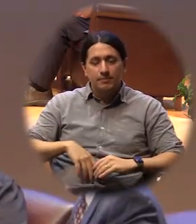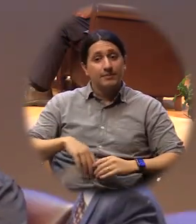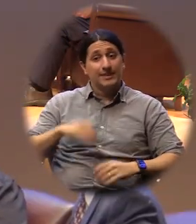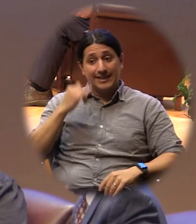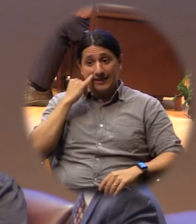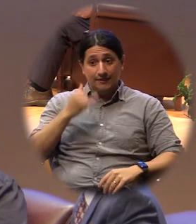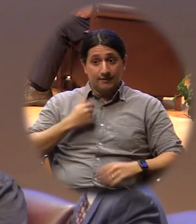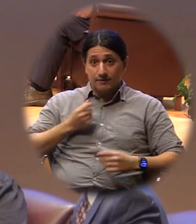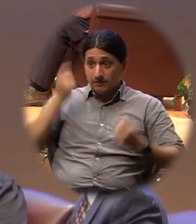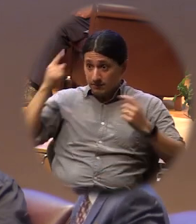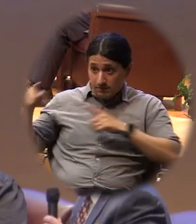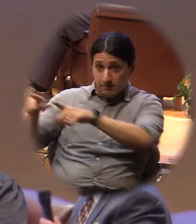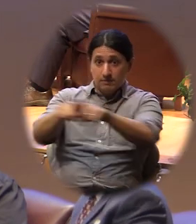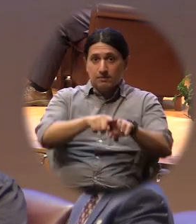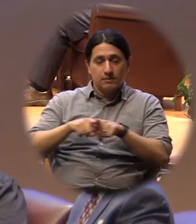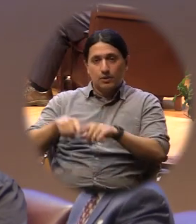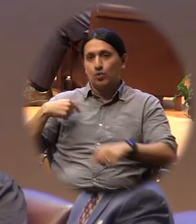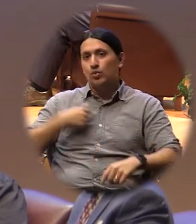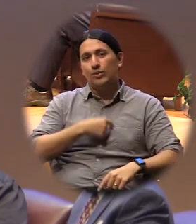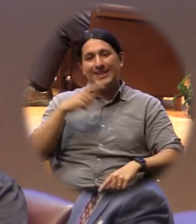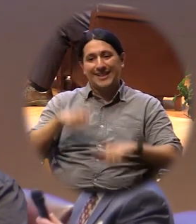way.